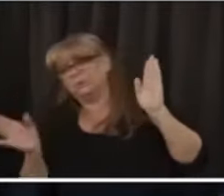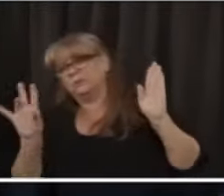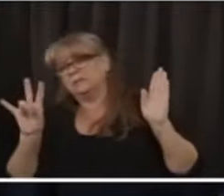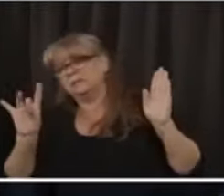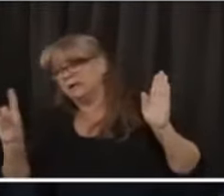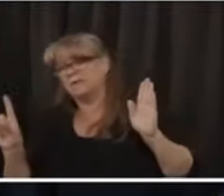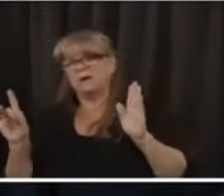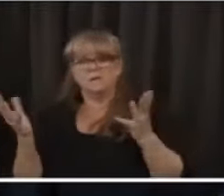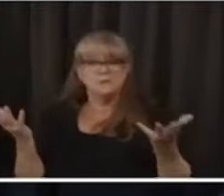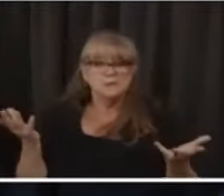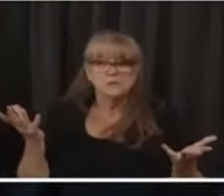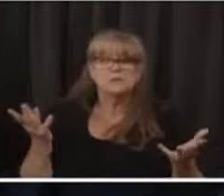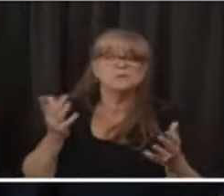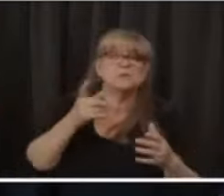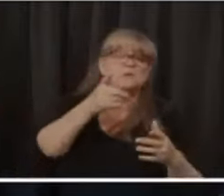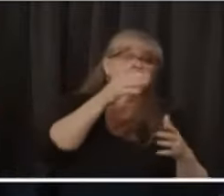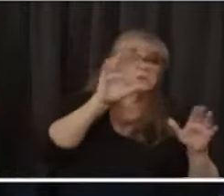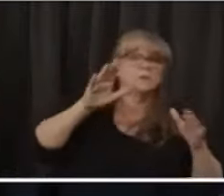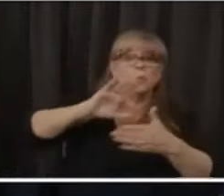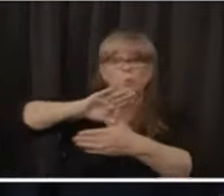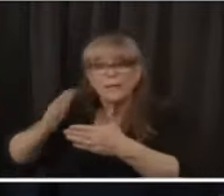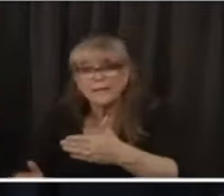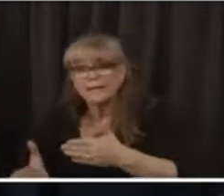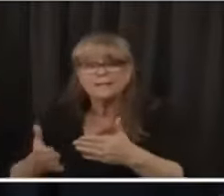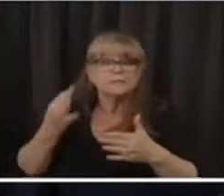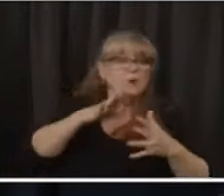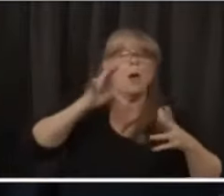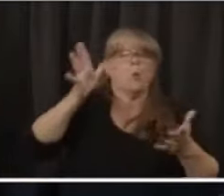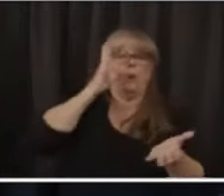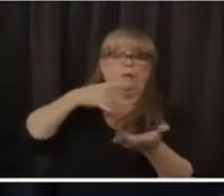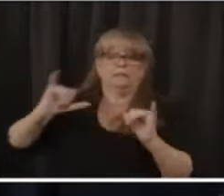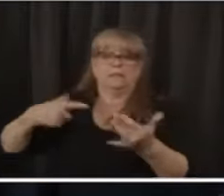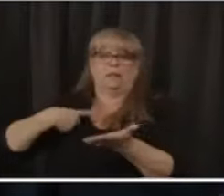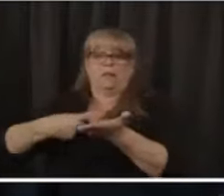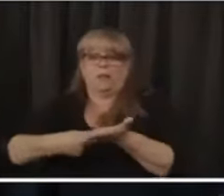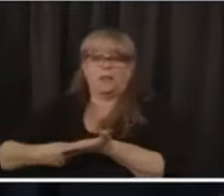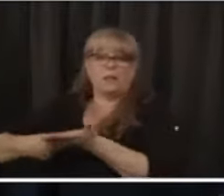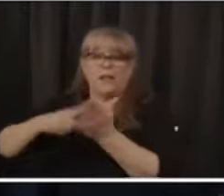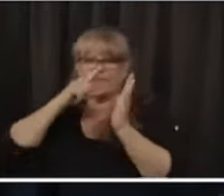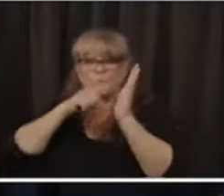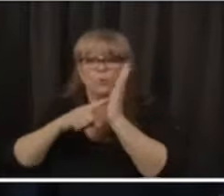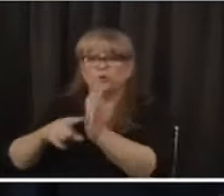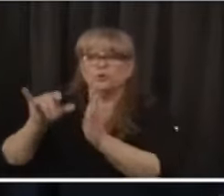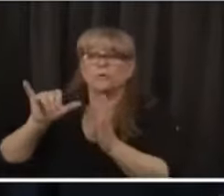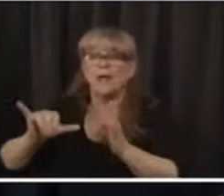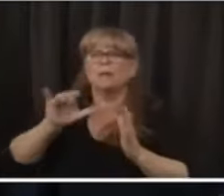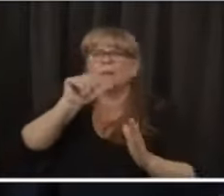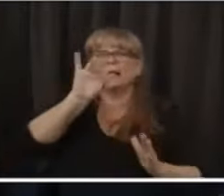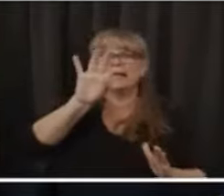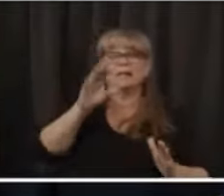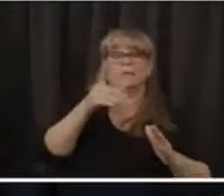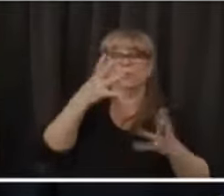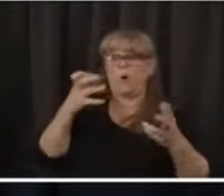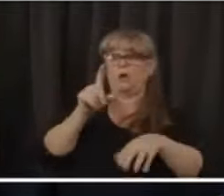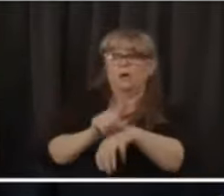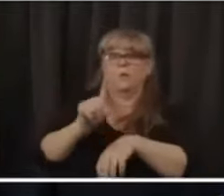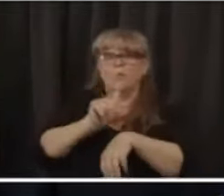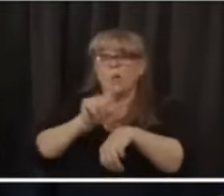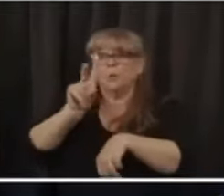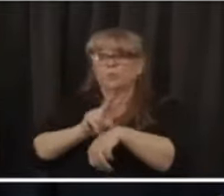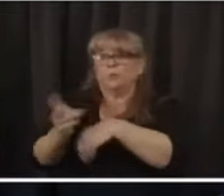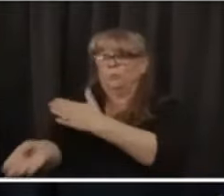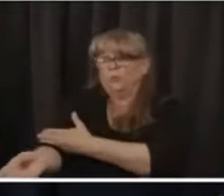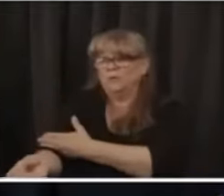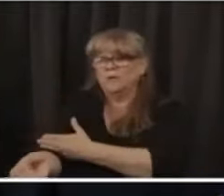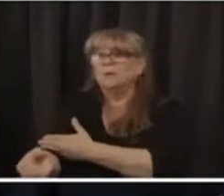some are Sunday. Absolutely, if there is demand and if people want to get vaccinated at 1 or 2 or 3 in the morning, we absolutely would be happy to